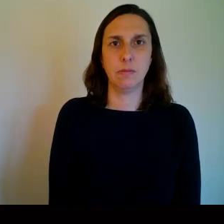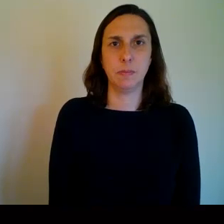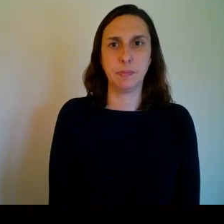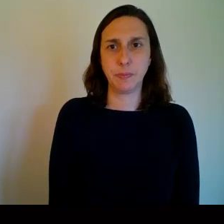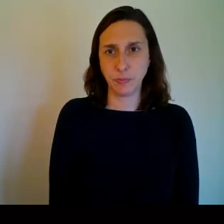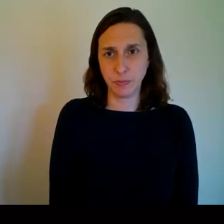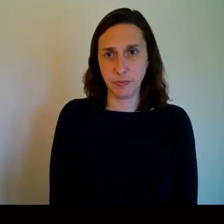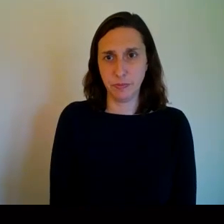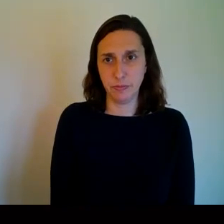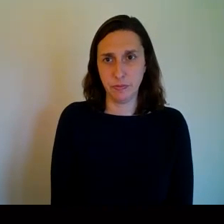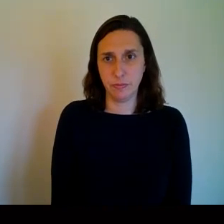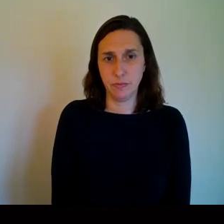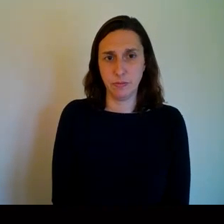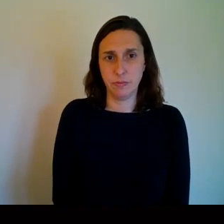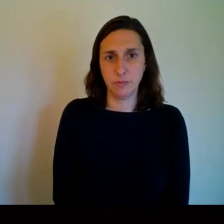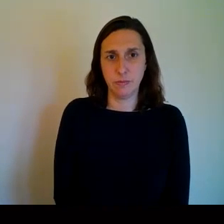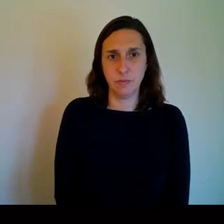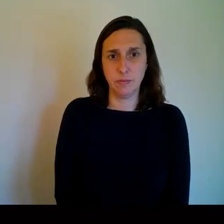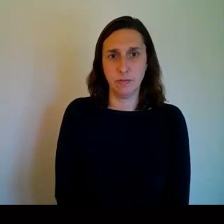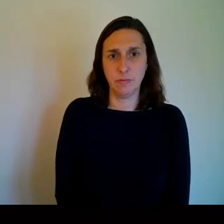we'll look at, I have an f of x